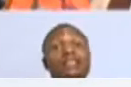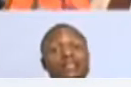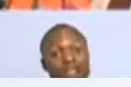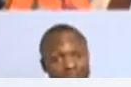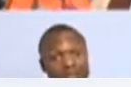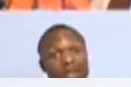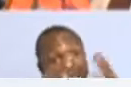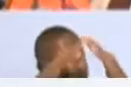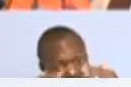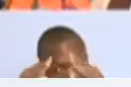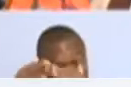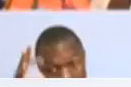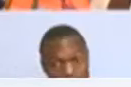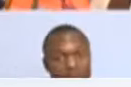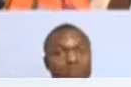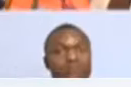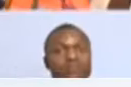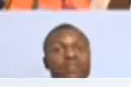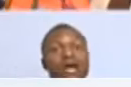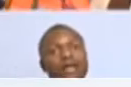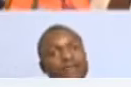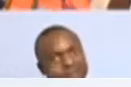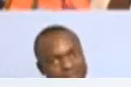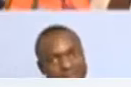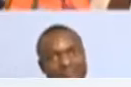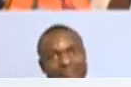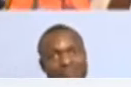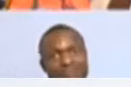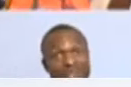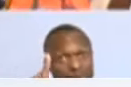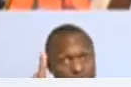household beneficiaries has increased from